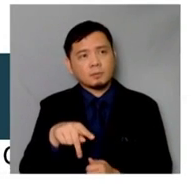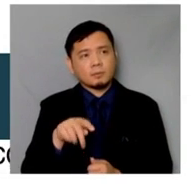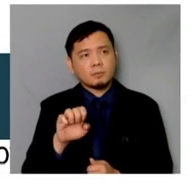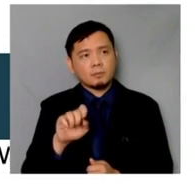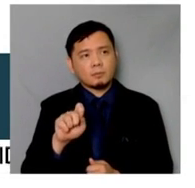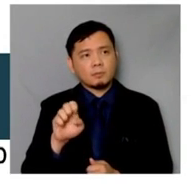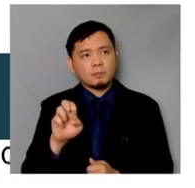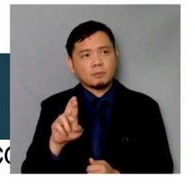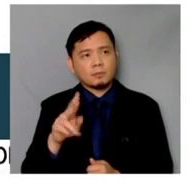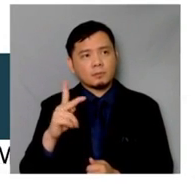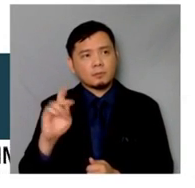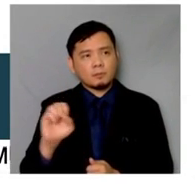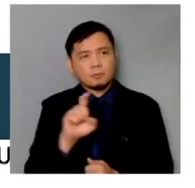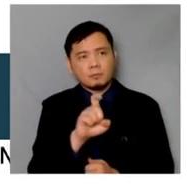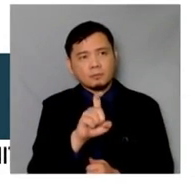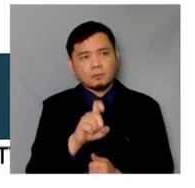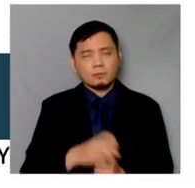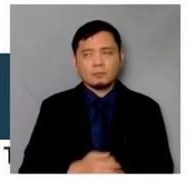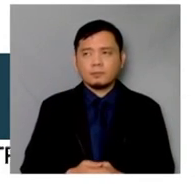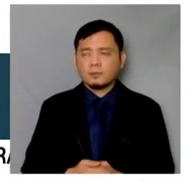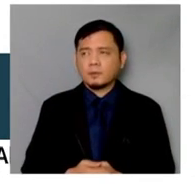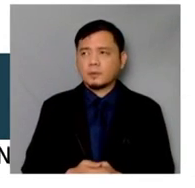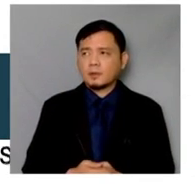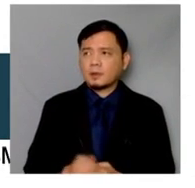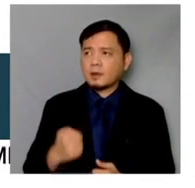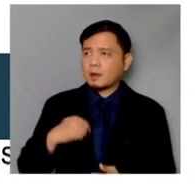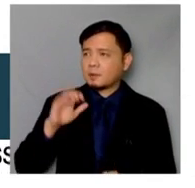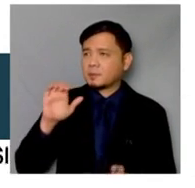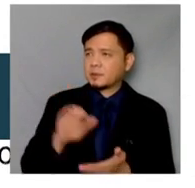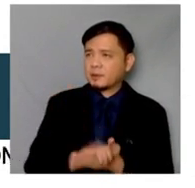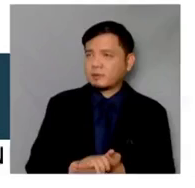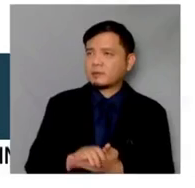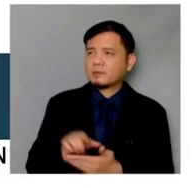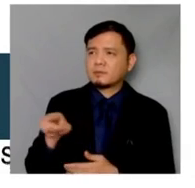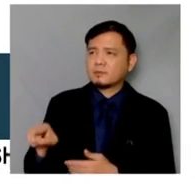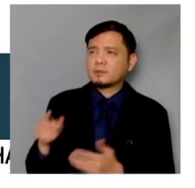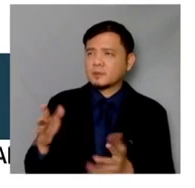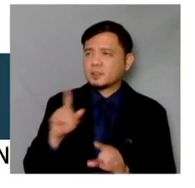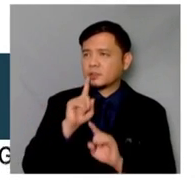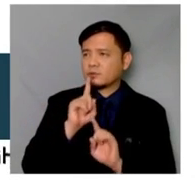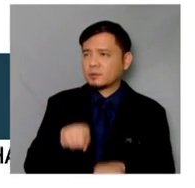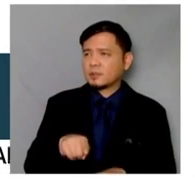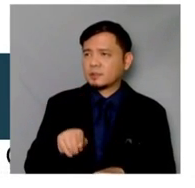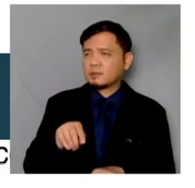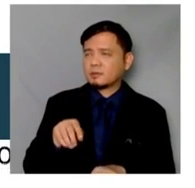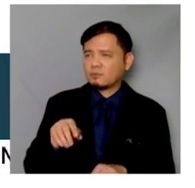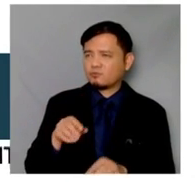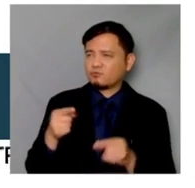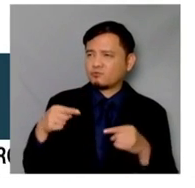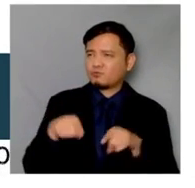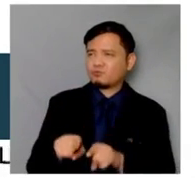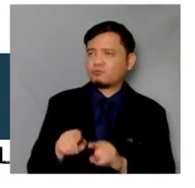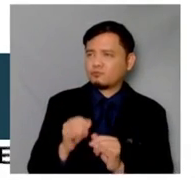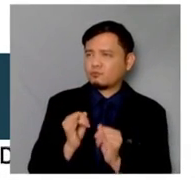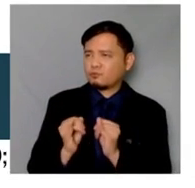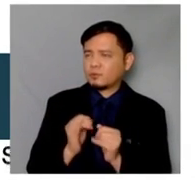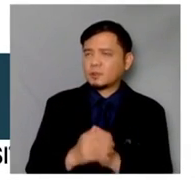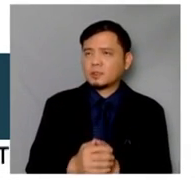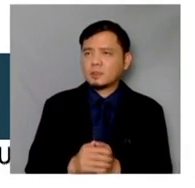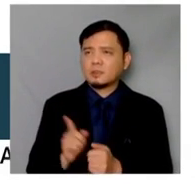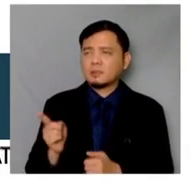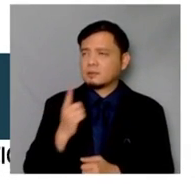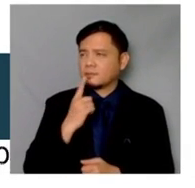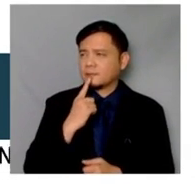I believe Mr. Ragos answered that in the interview. And he said, if I remember correctly,